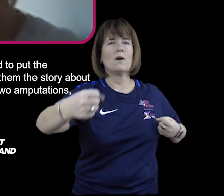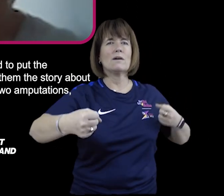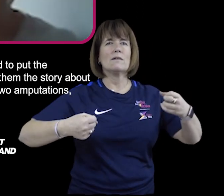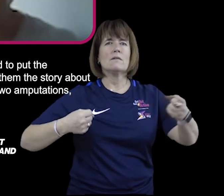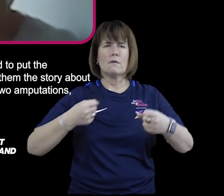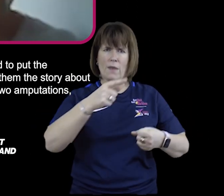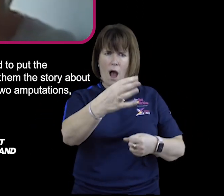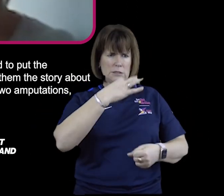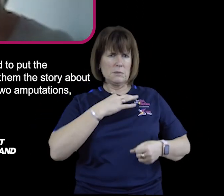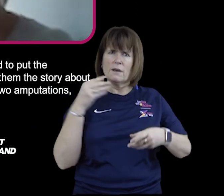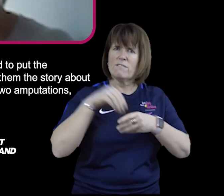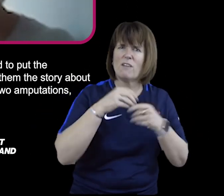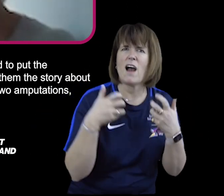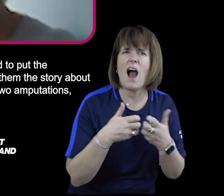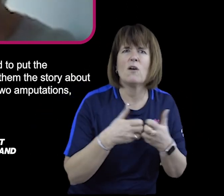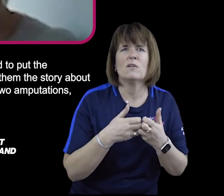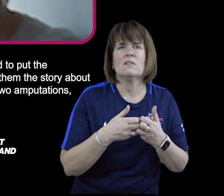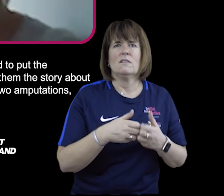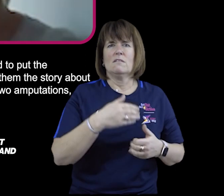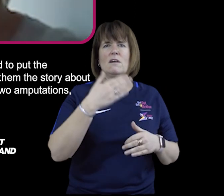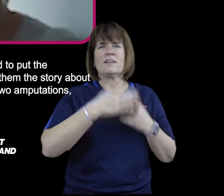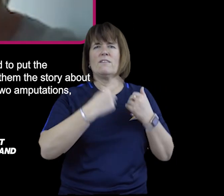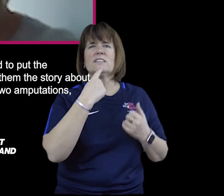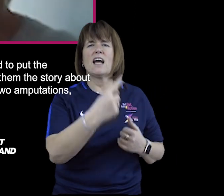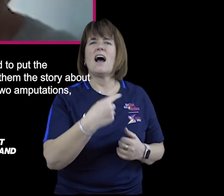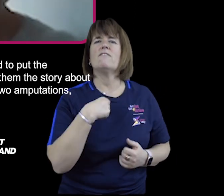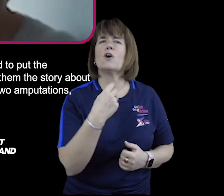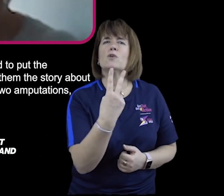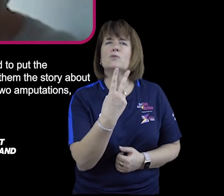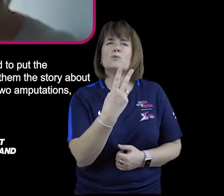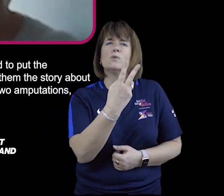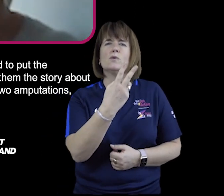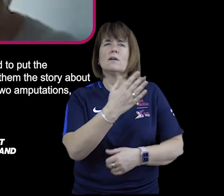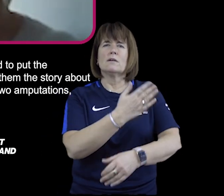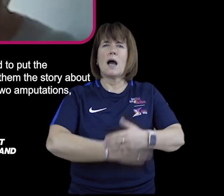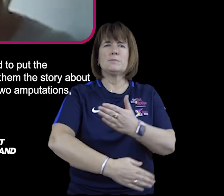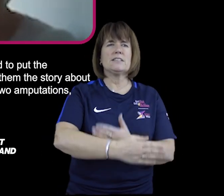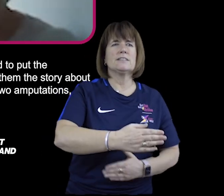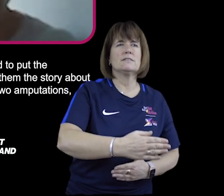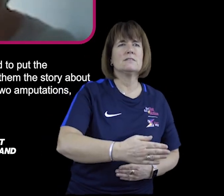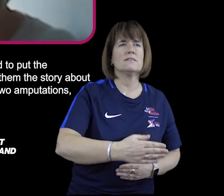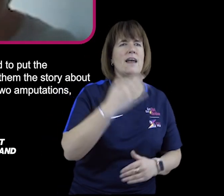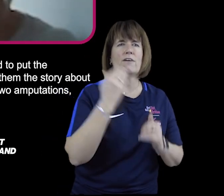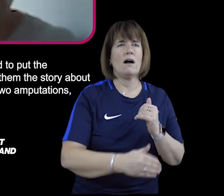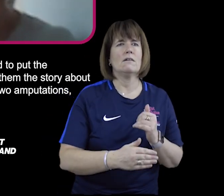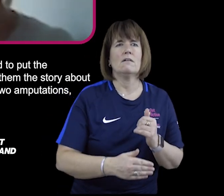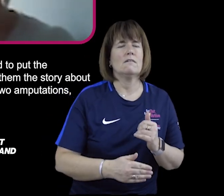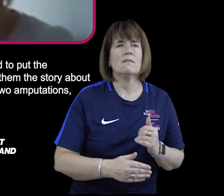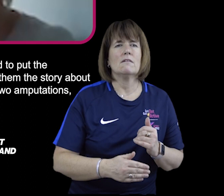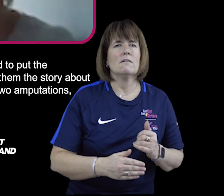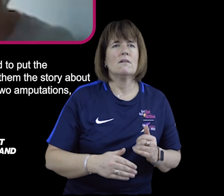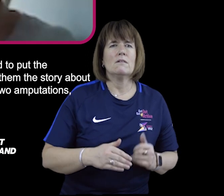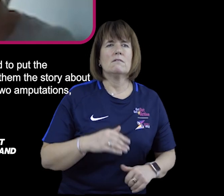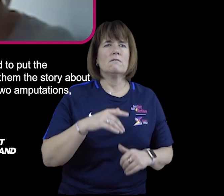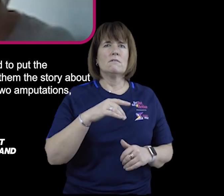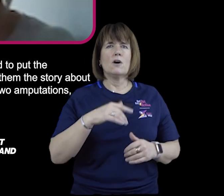Nordic walking, and then they ask me how I got involved. I never tell anybody I've got to amputate.